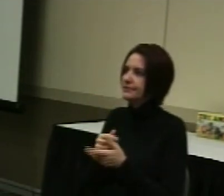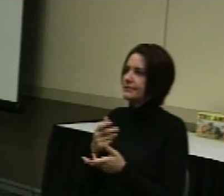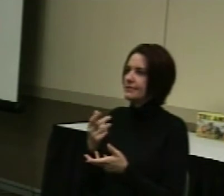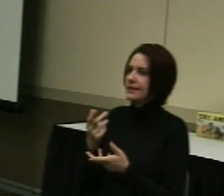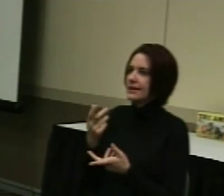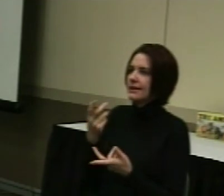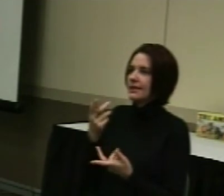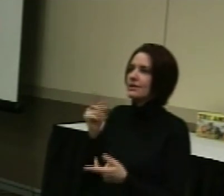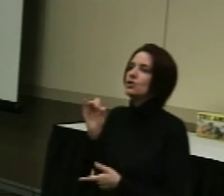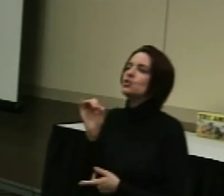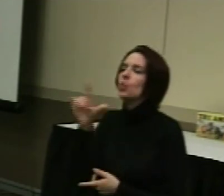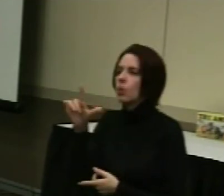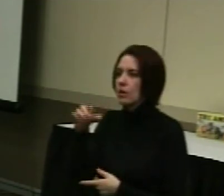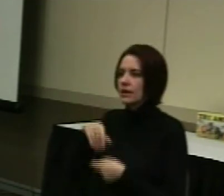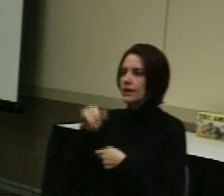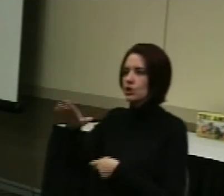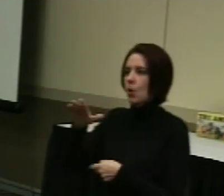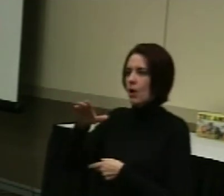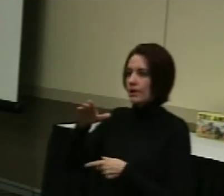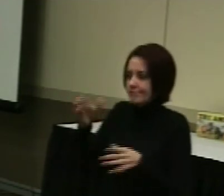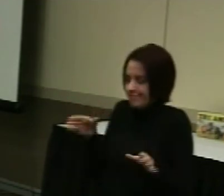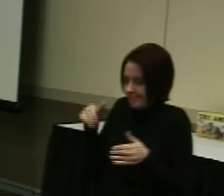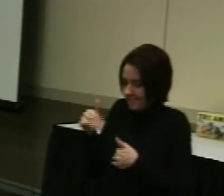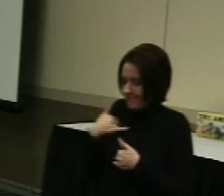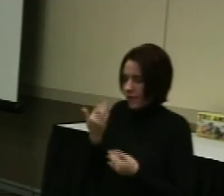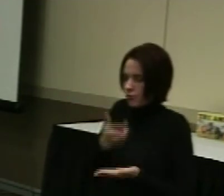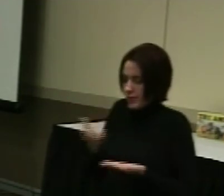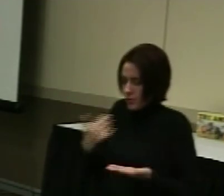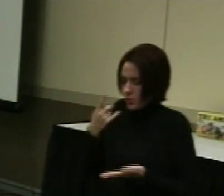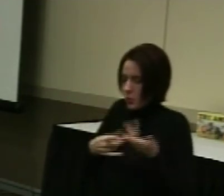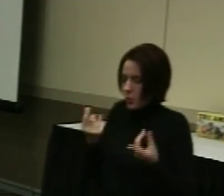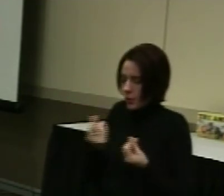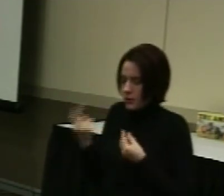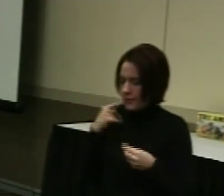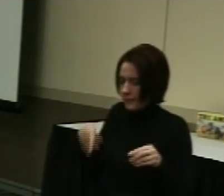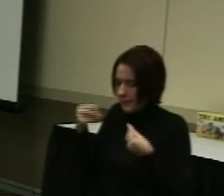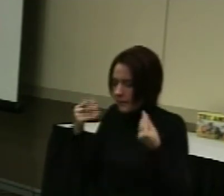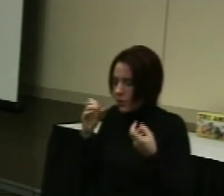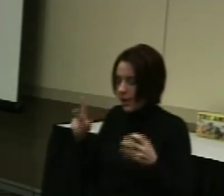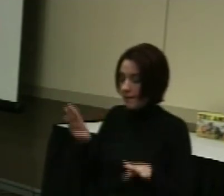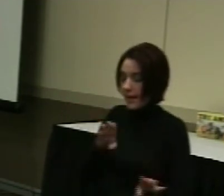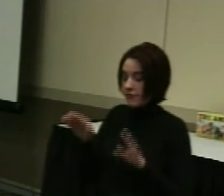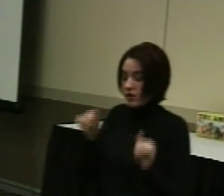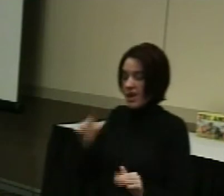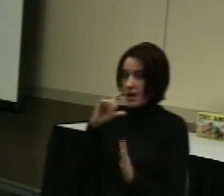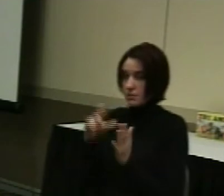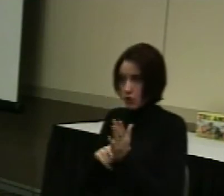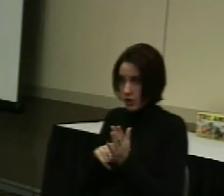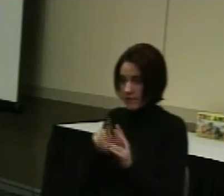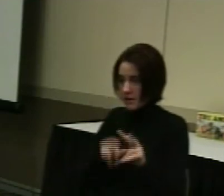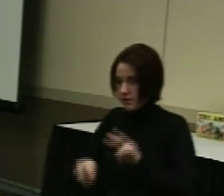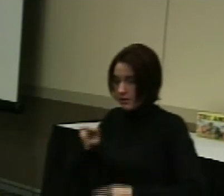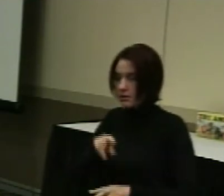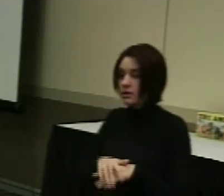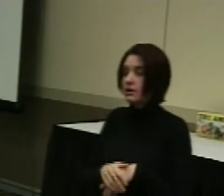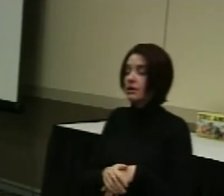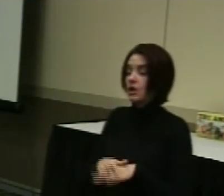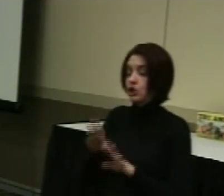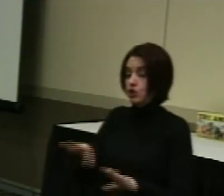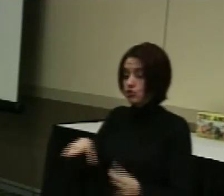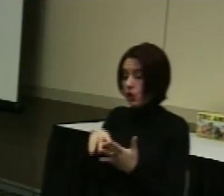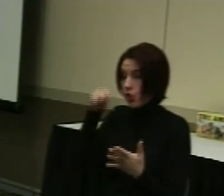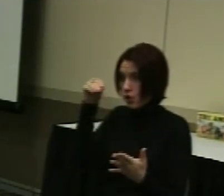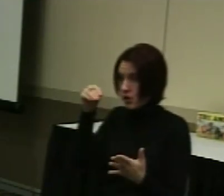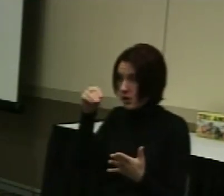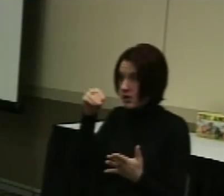chest of resources. The notion that behavior is observable, the children are learning the kinds